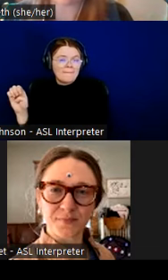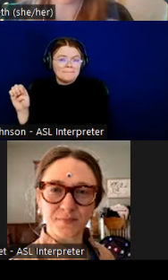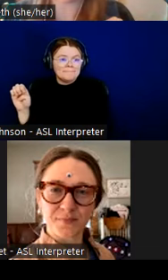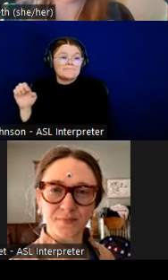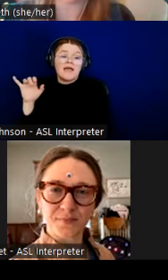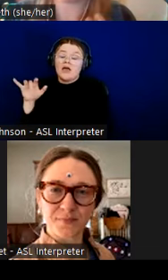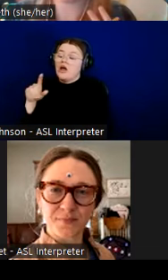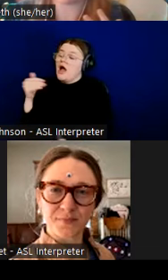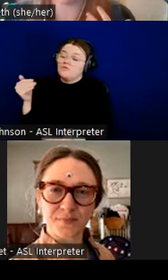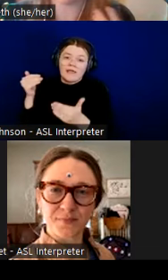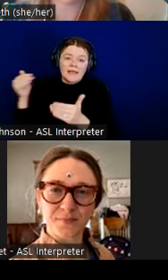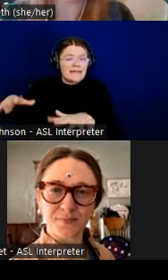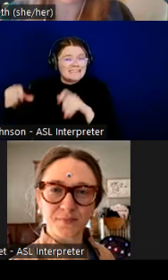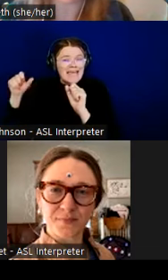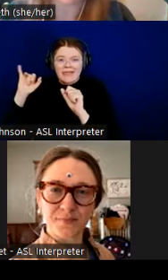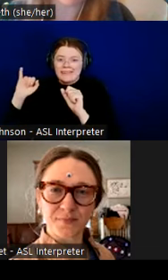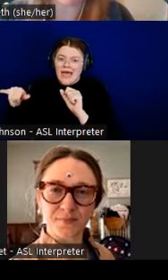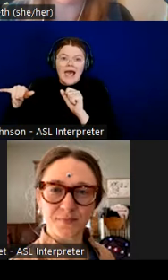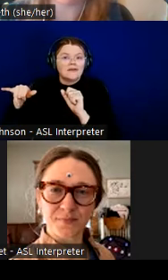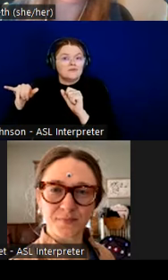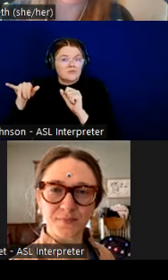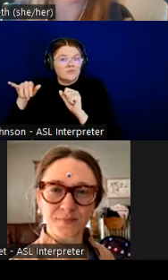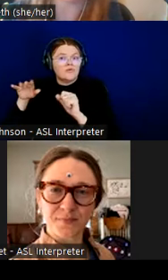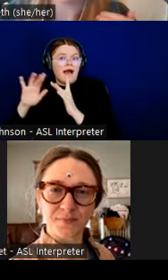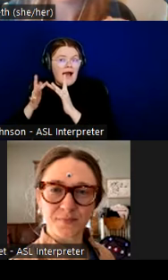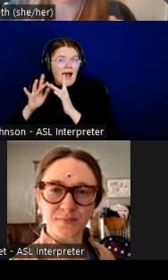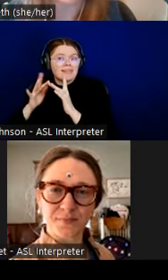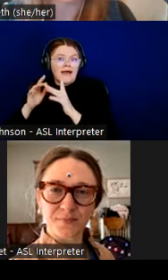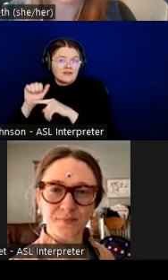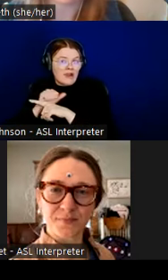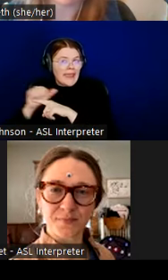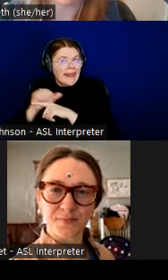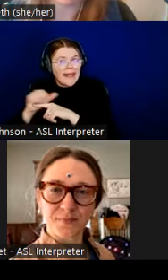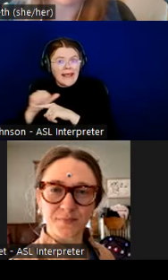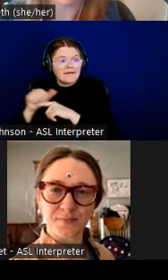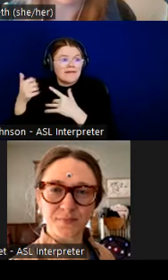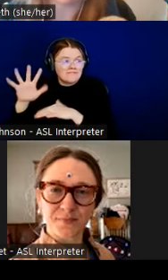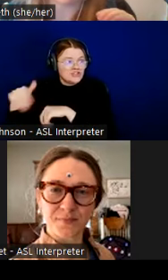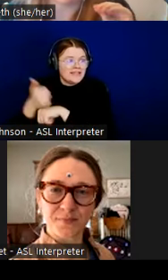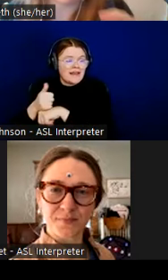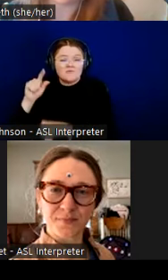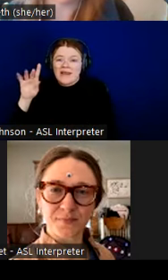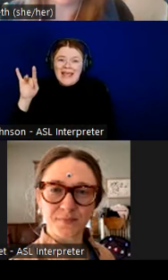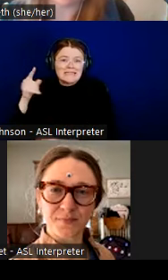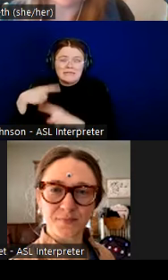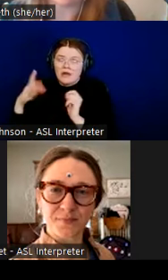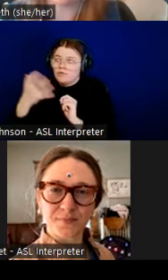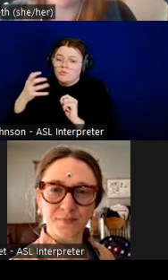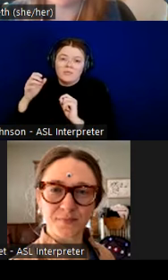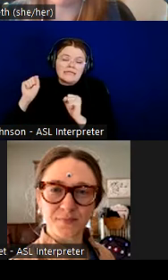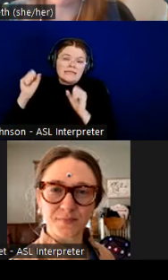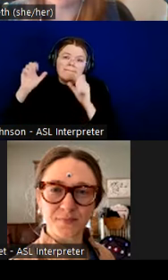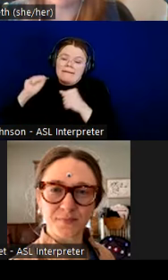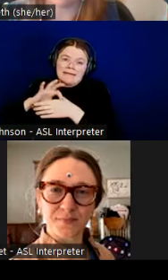up amazingly. Like it's been 5 years at this point, and that webinar series is still